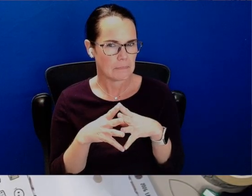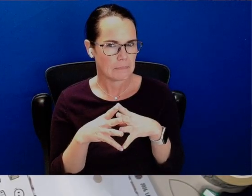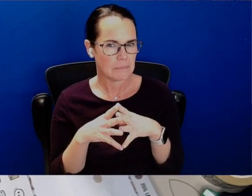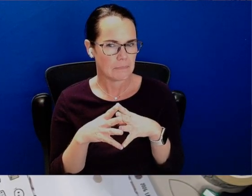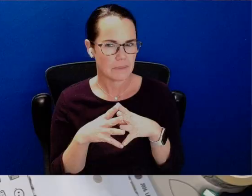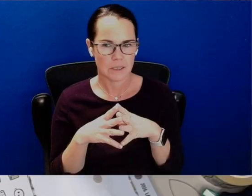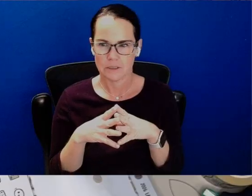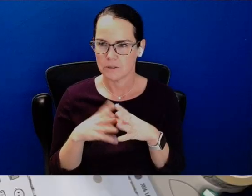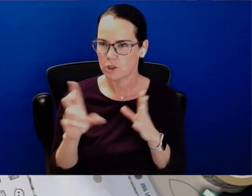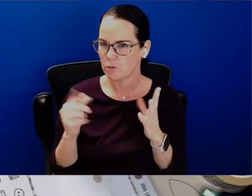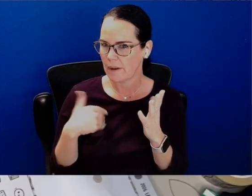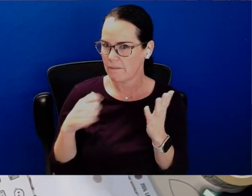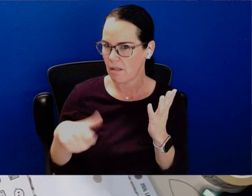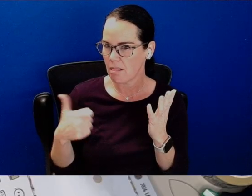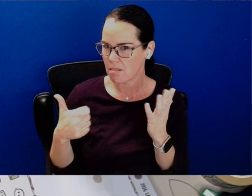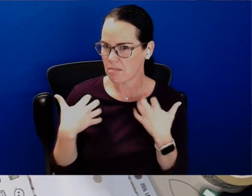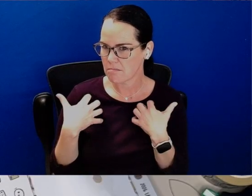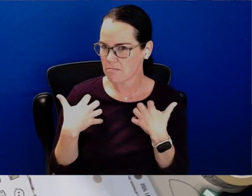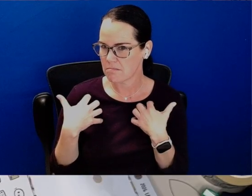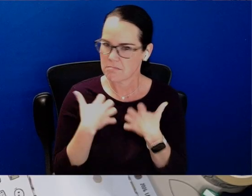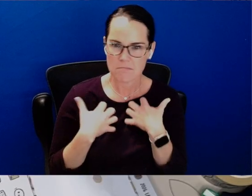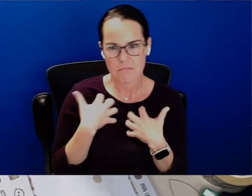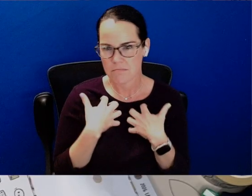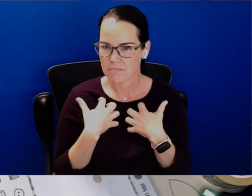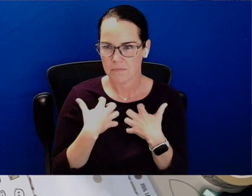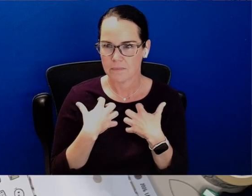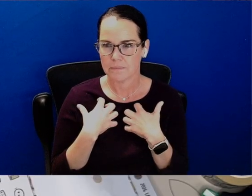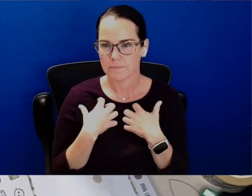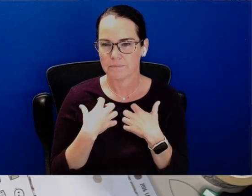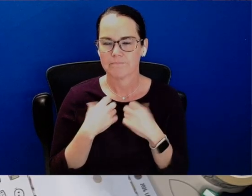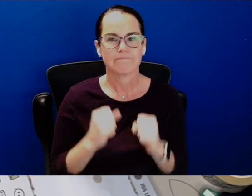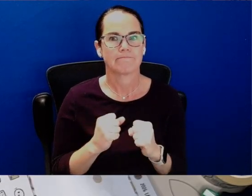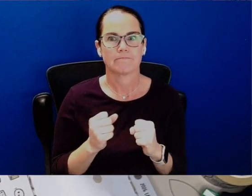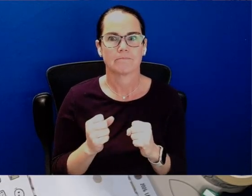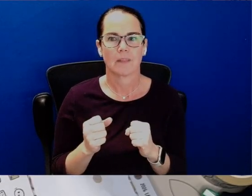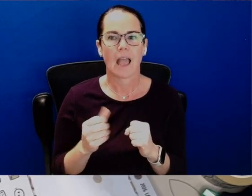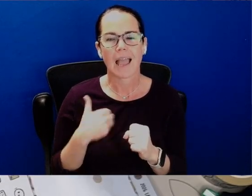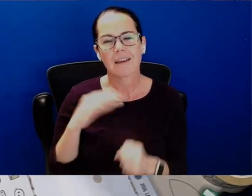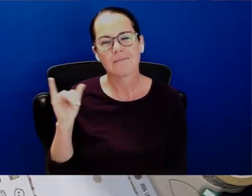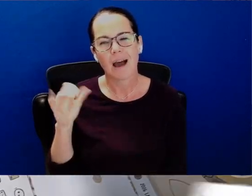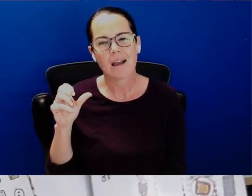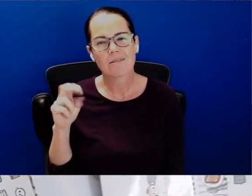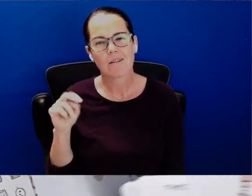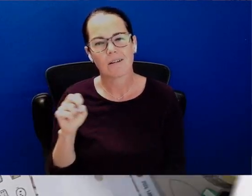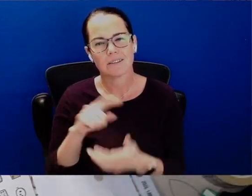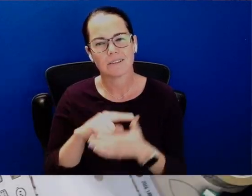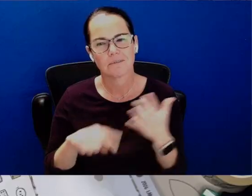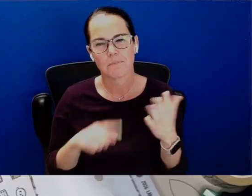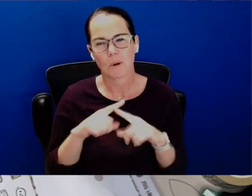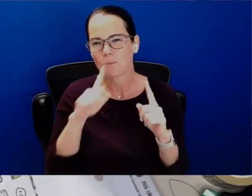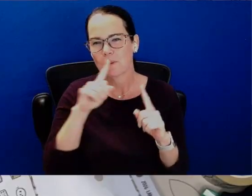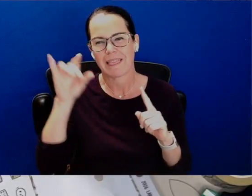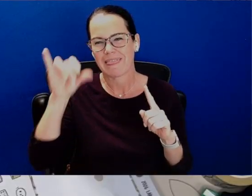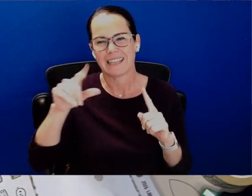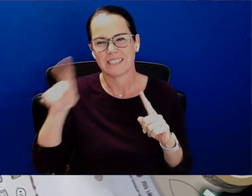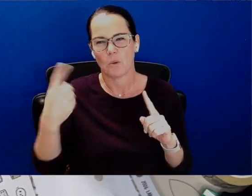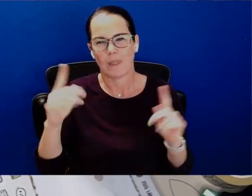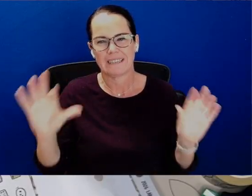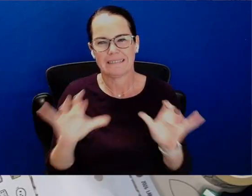Do I have other? Where's my? I've got icons and stuff, but that's really the only deco.